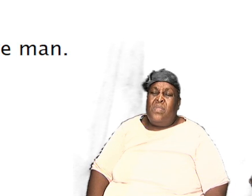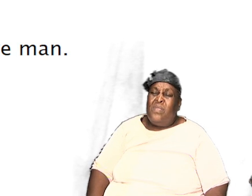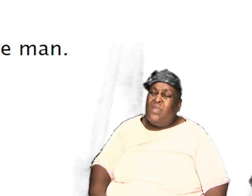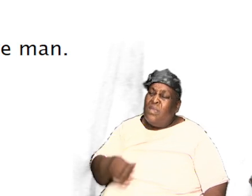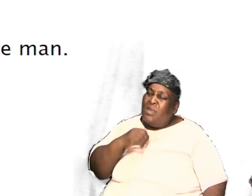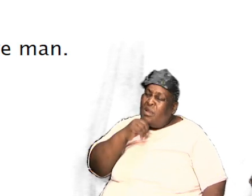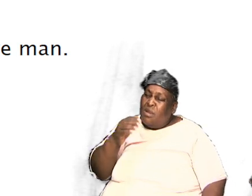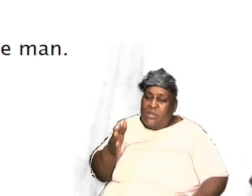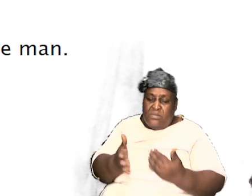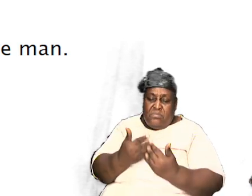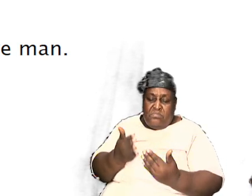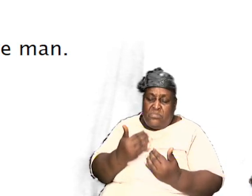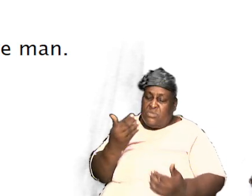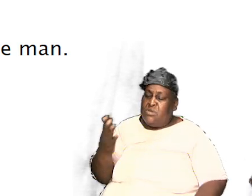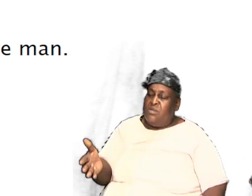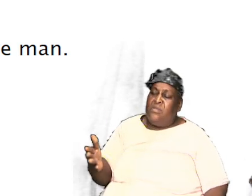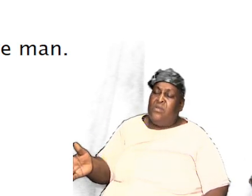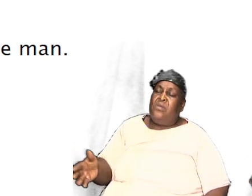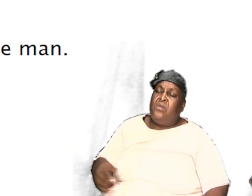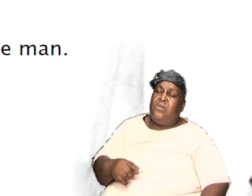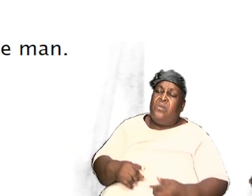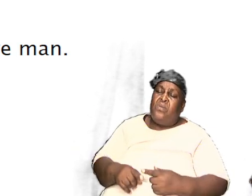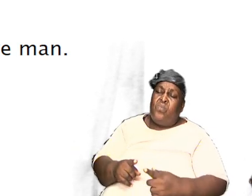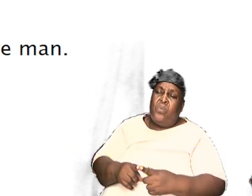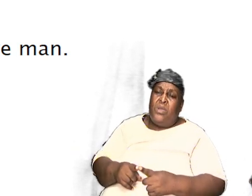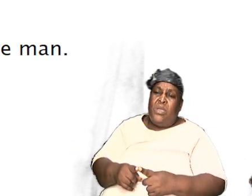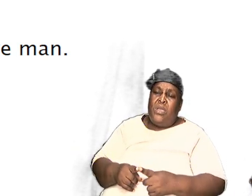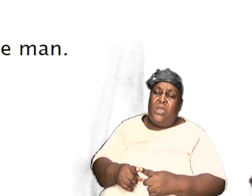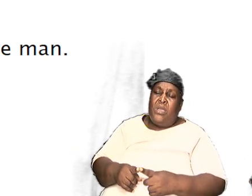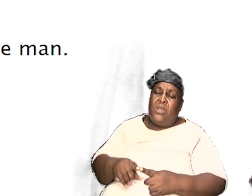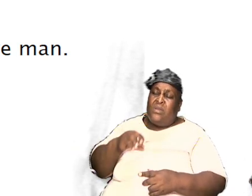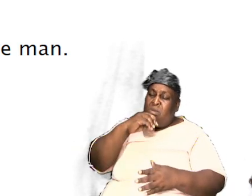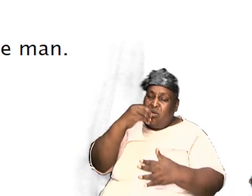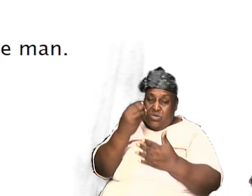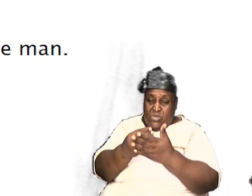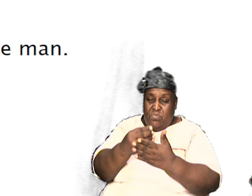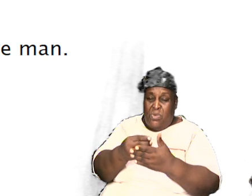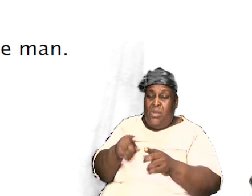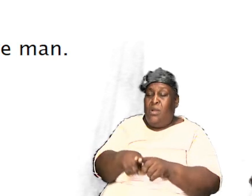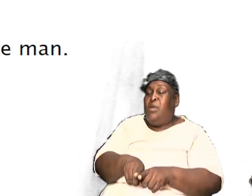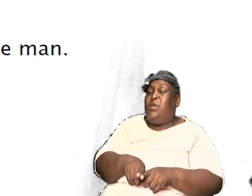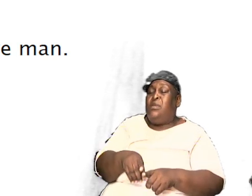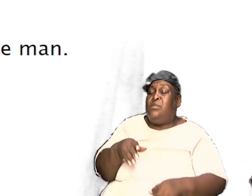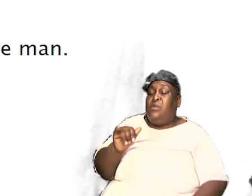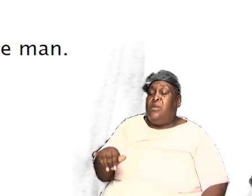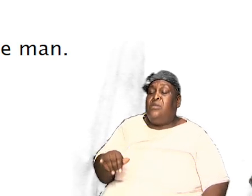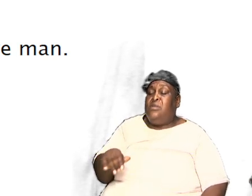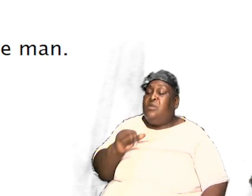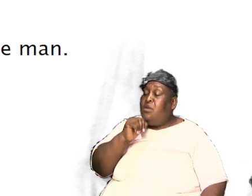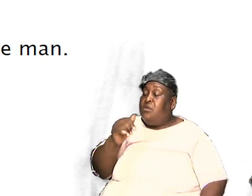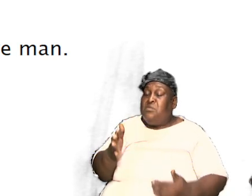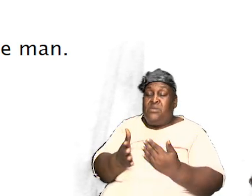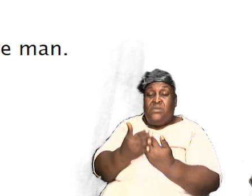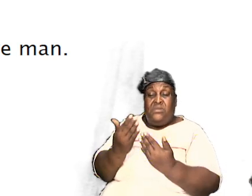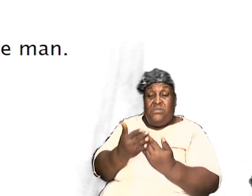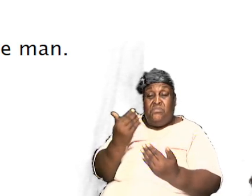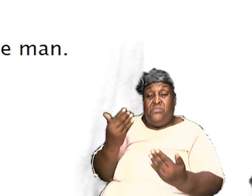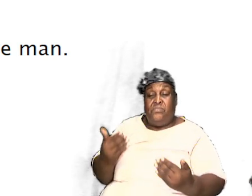a simple thing. When we just disobey like that, it is not simple.